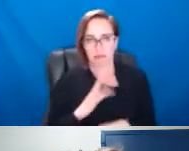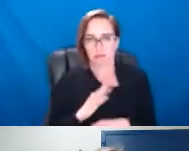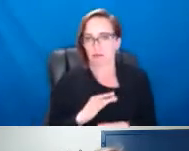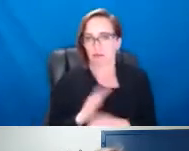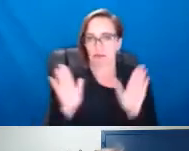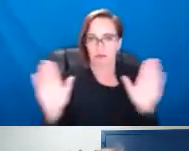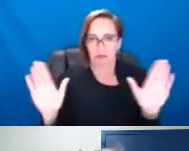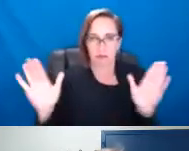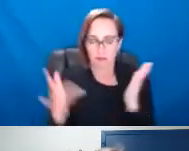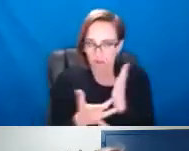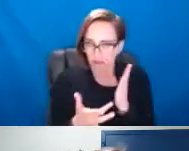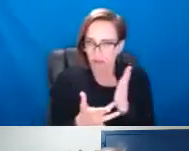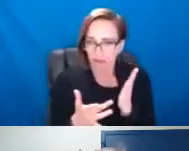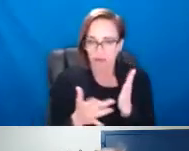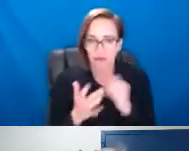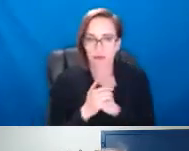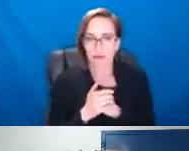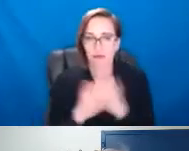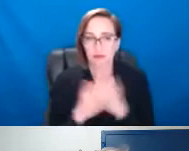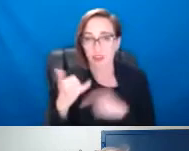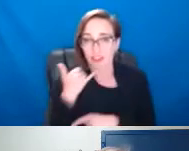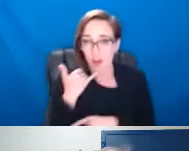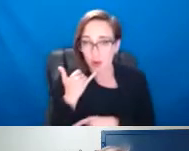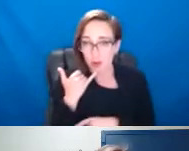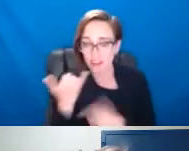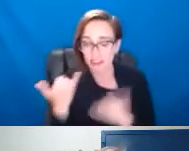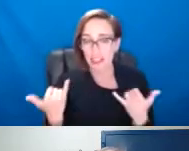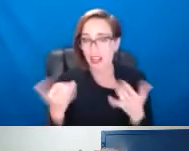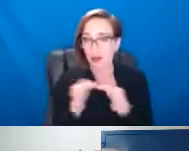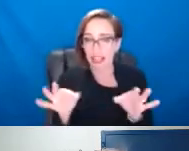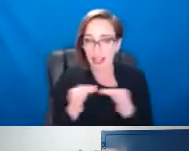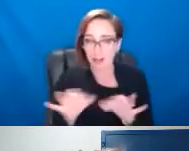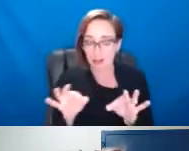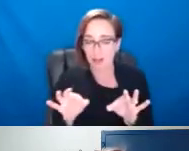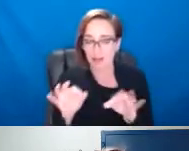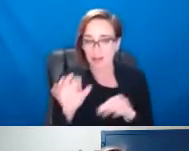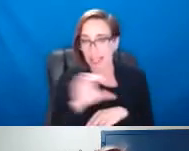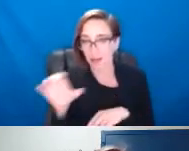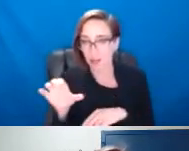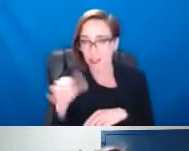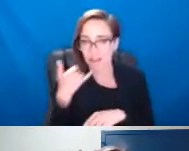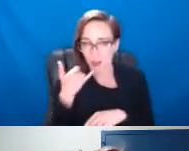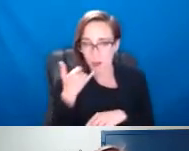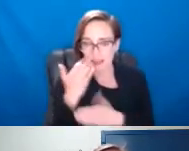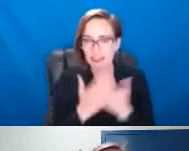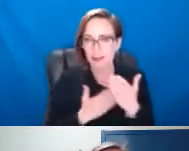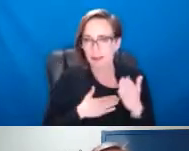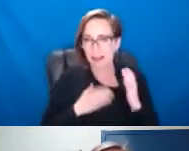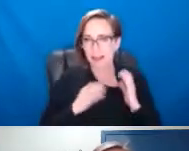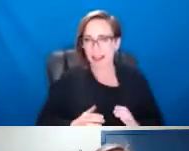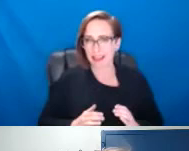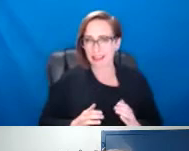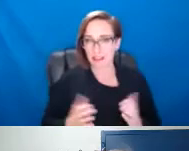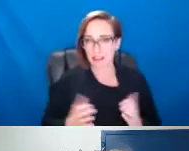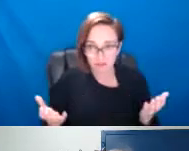technology and phones. And I found it for some of my consumers, there was no